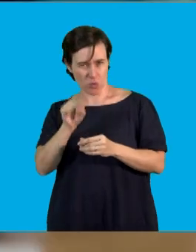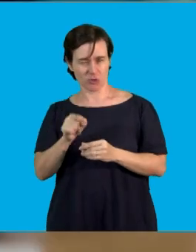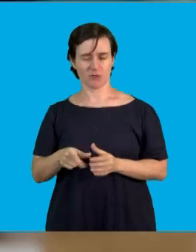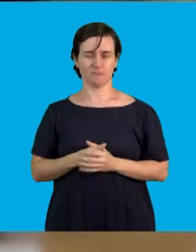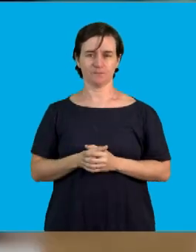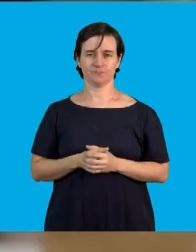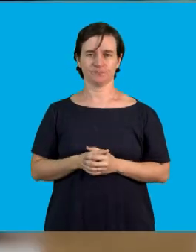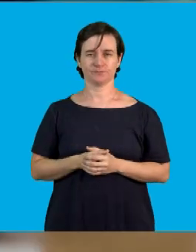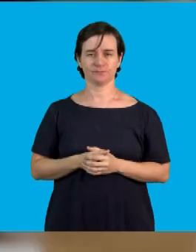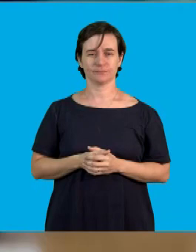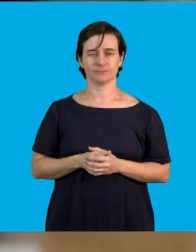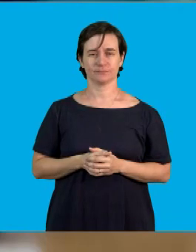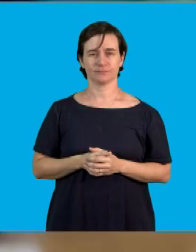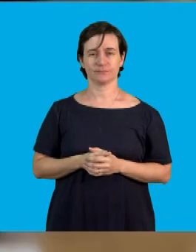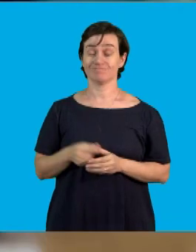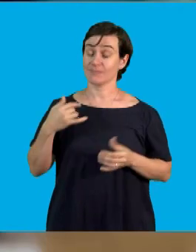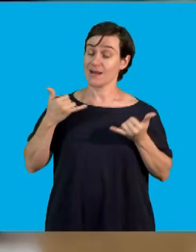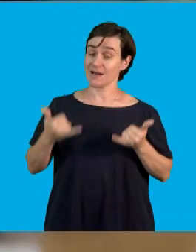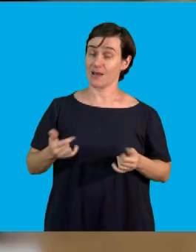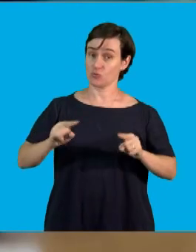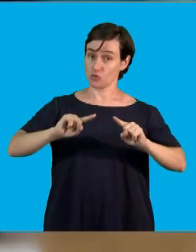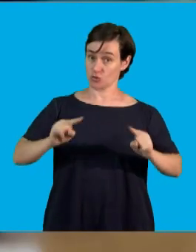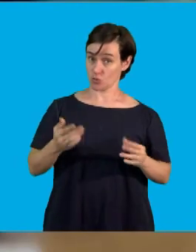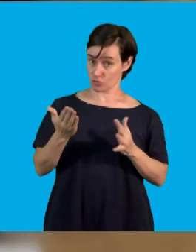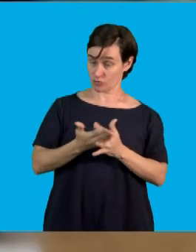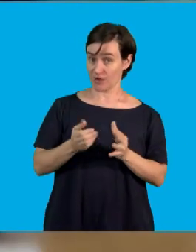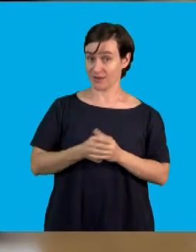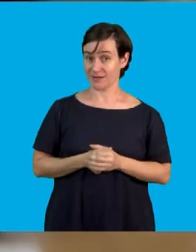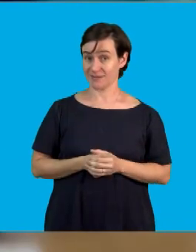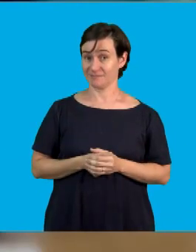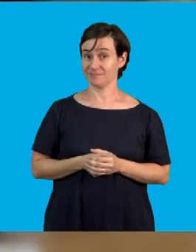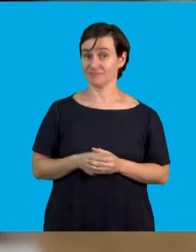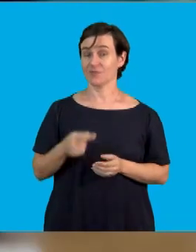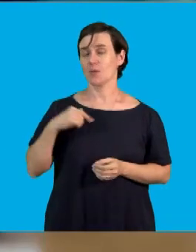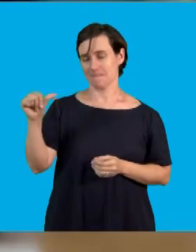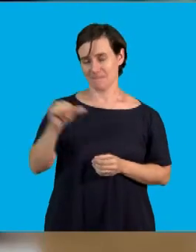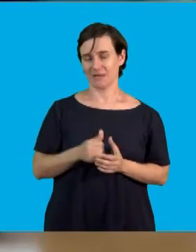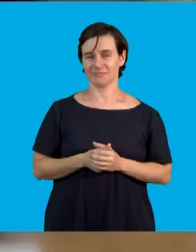now we are going to take a quick ad break. Don't go anywhere. We will be right back.